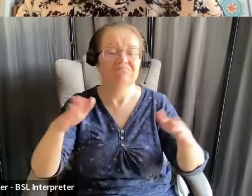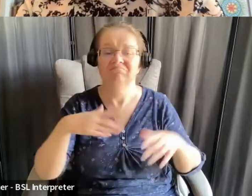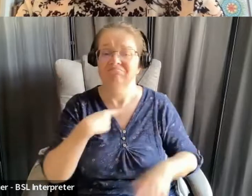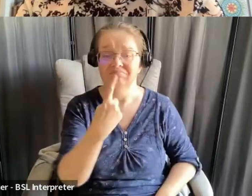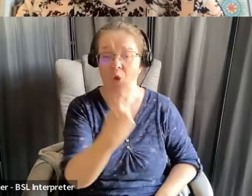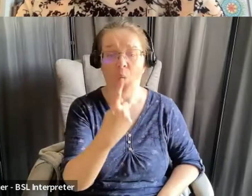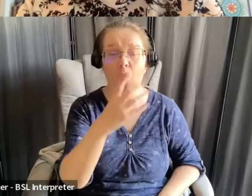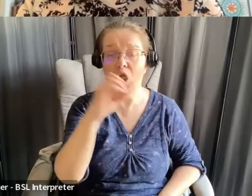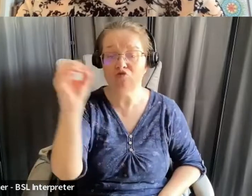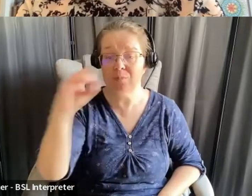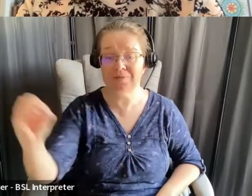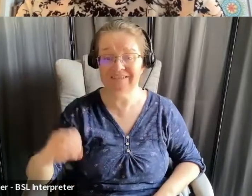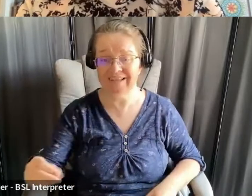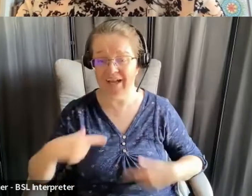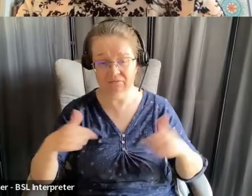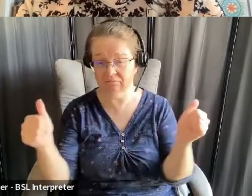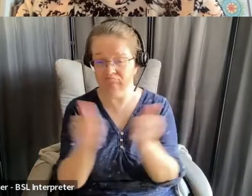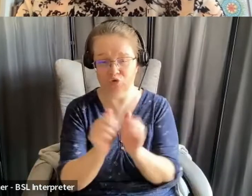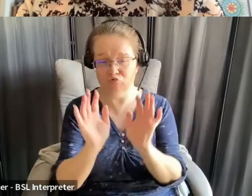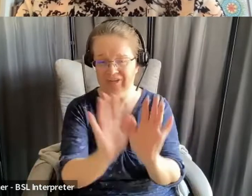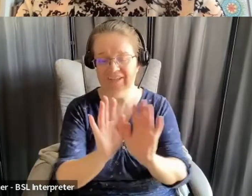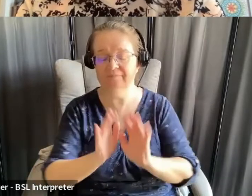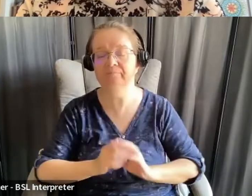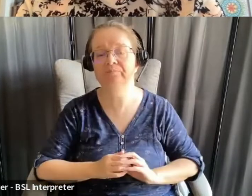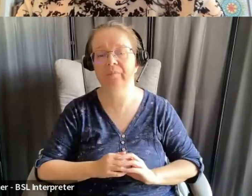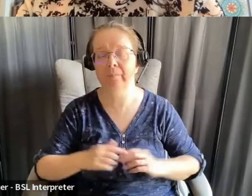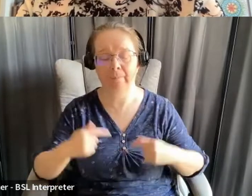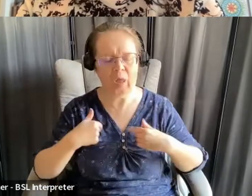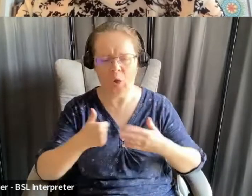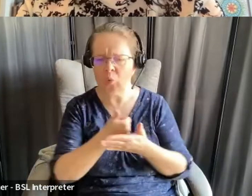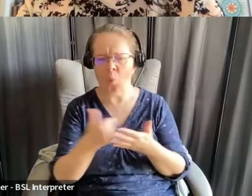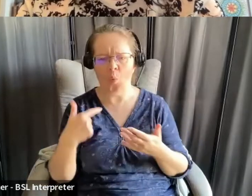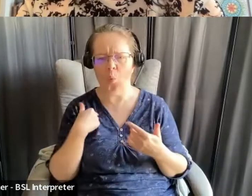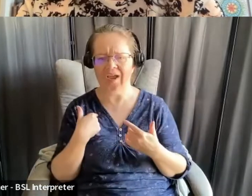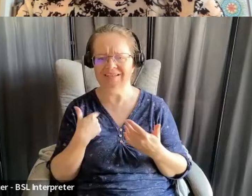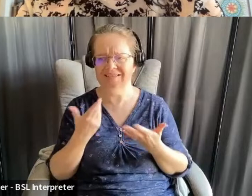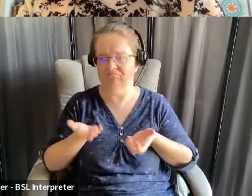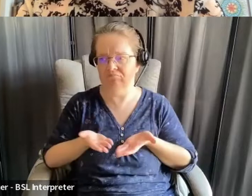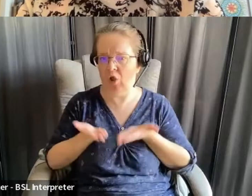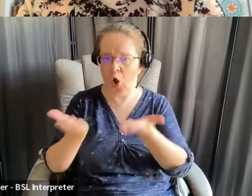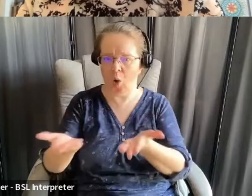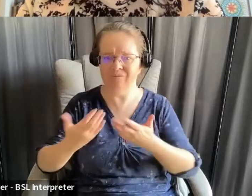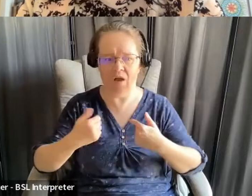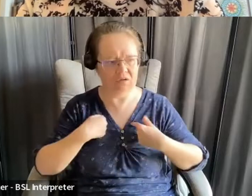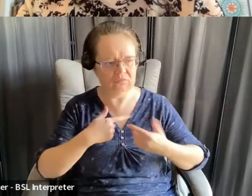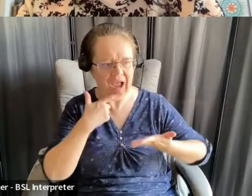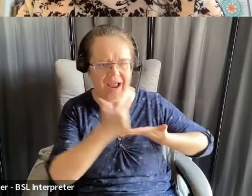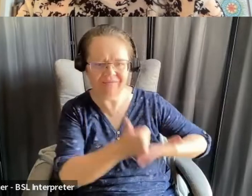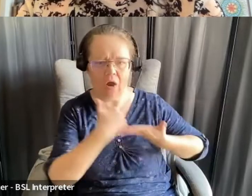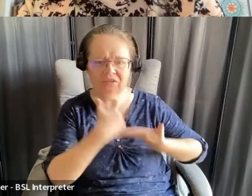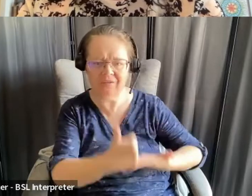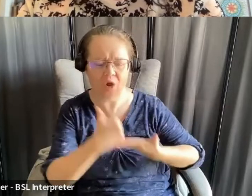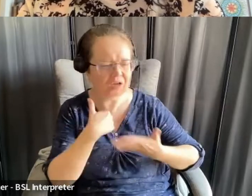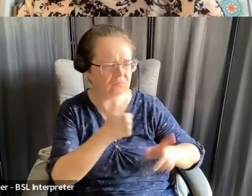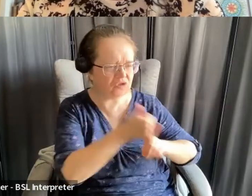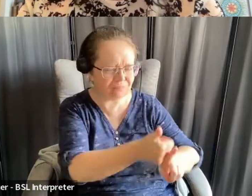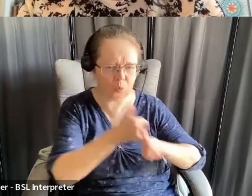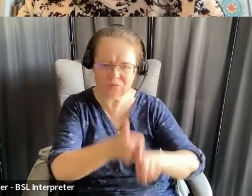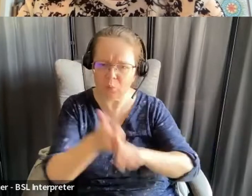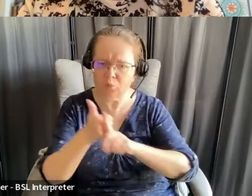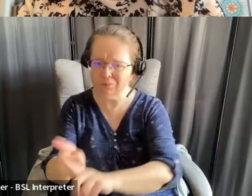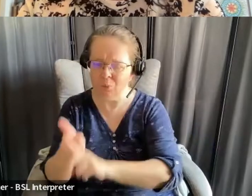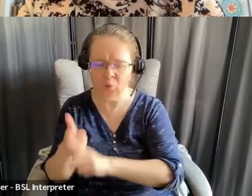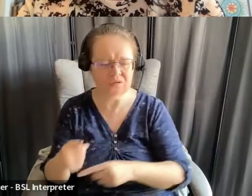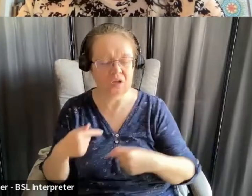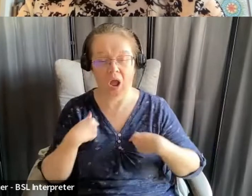100%. Yeah, I'm actually constantly helping out, offering my advice and support. So I would do lots of things